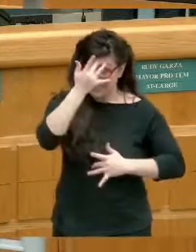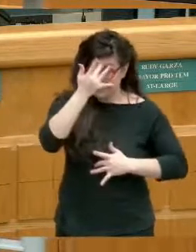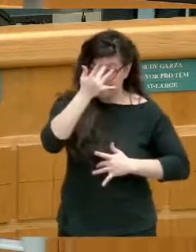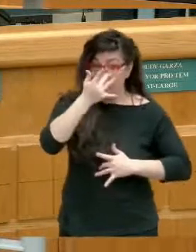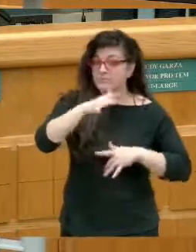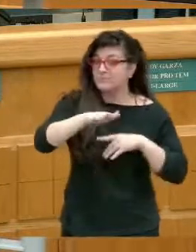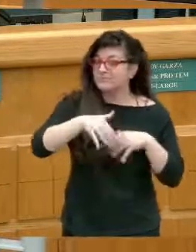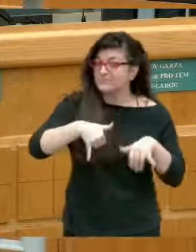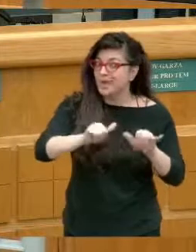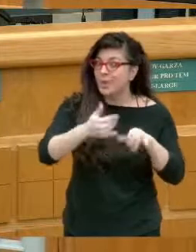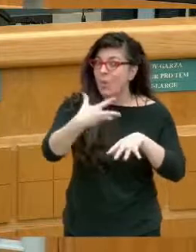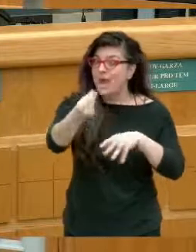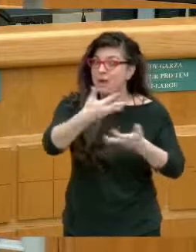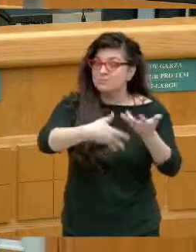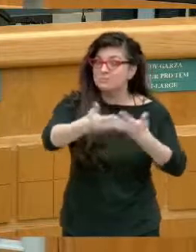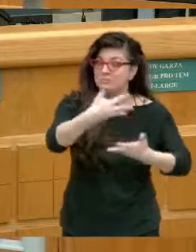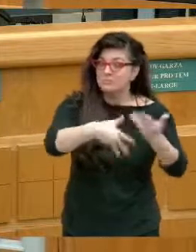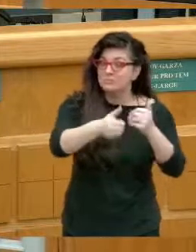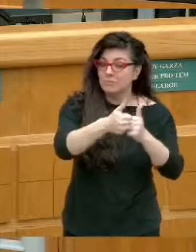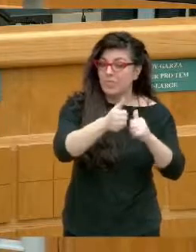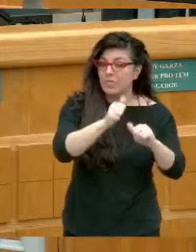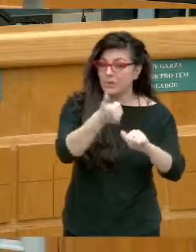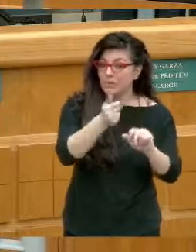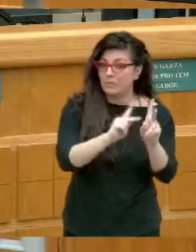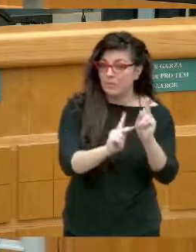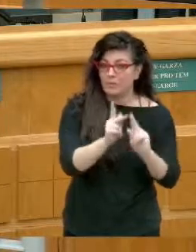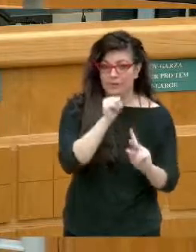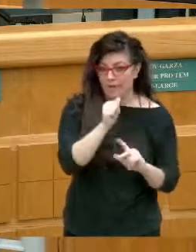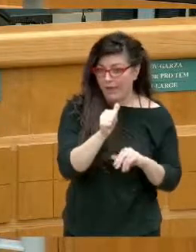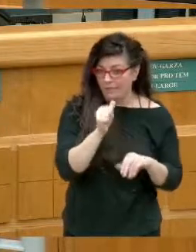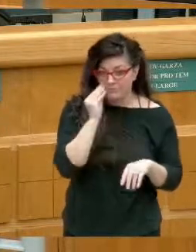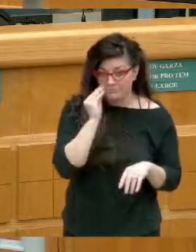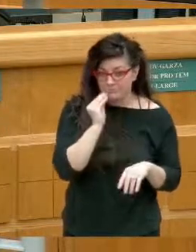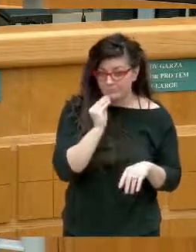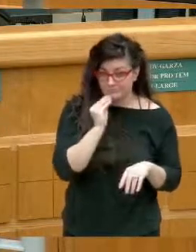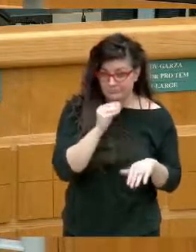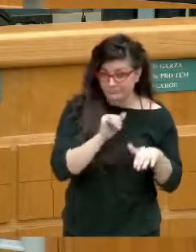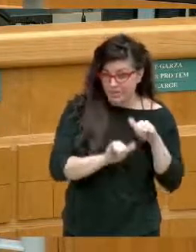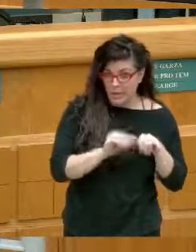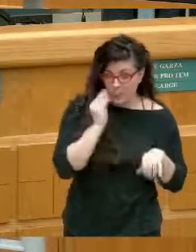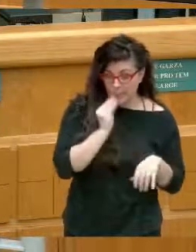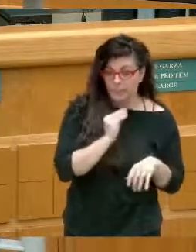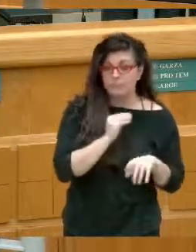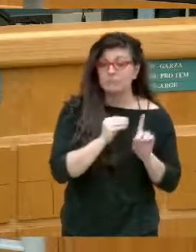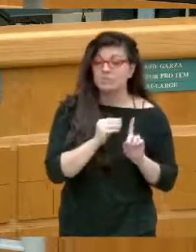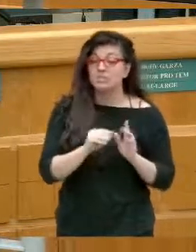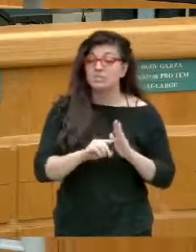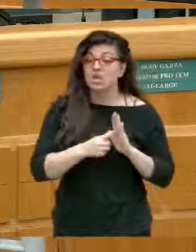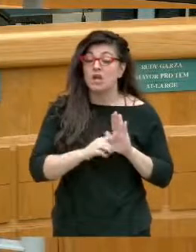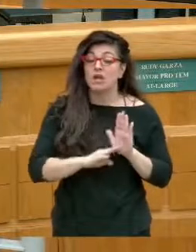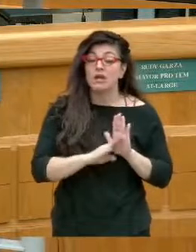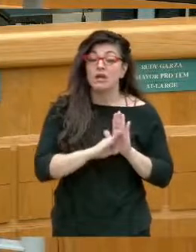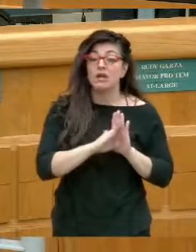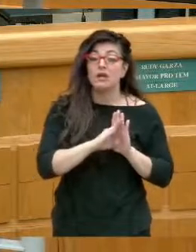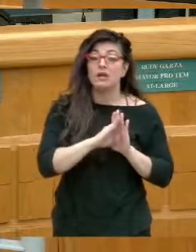social distance in the community on a day-by-day basis. Here's our initial increase and